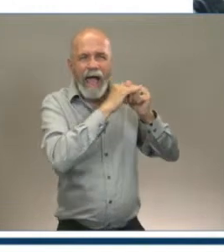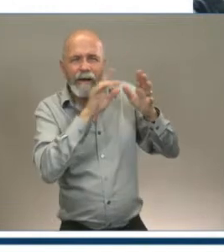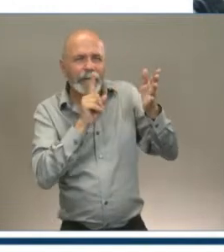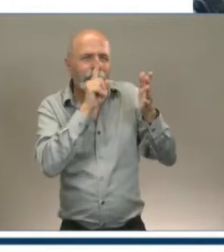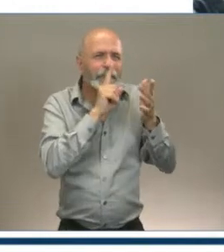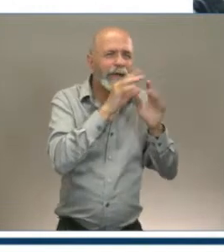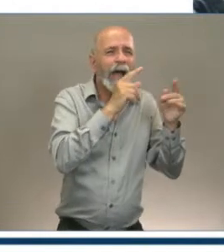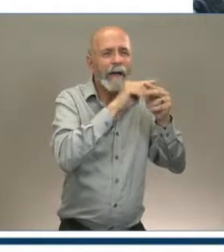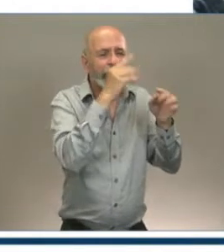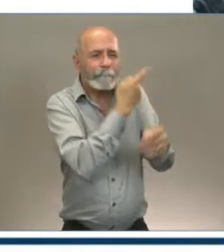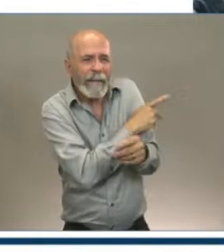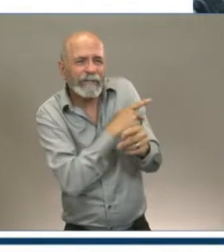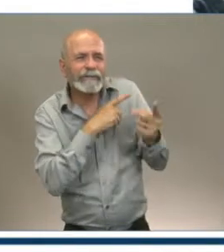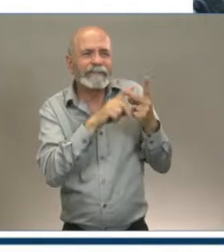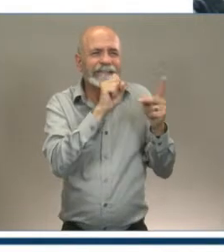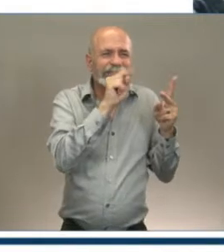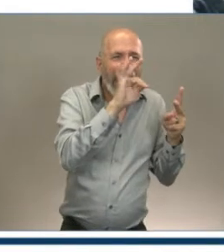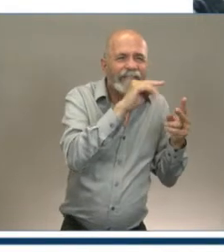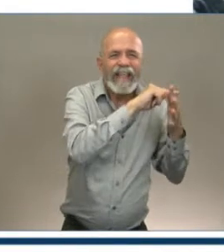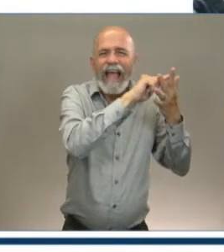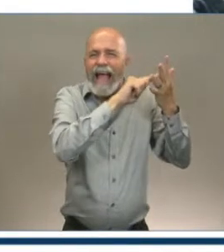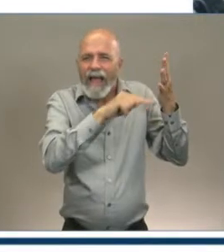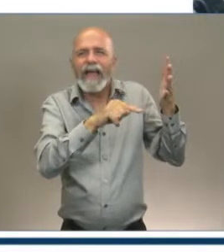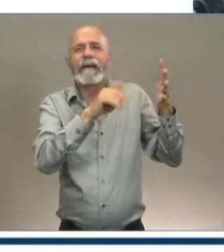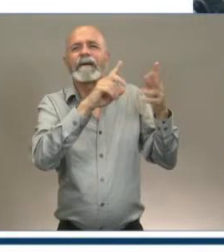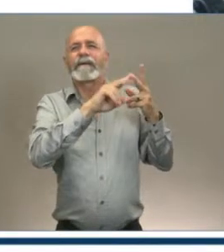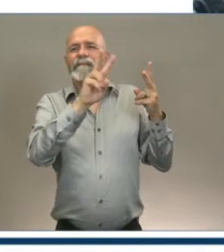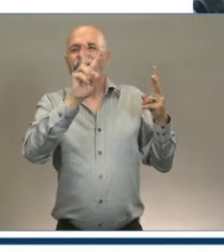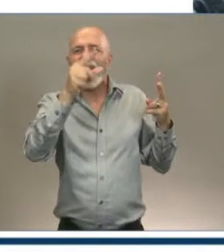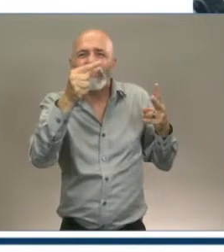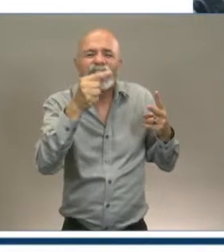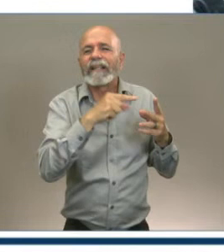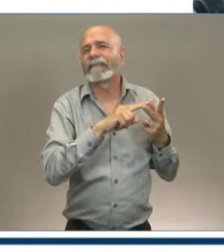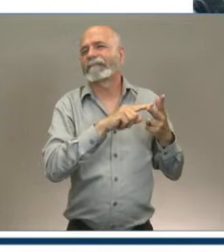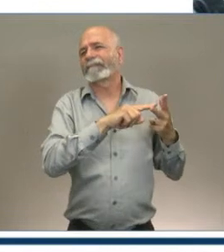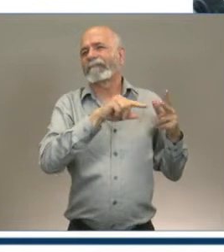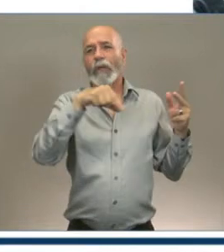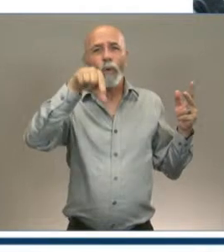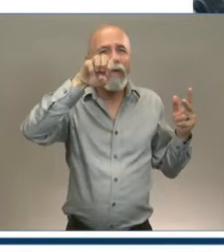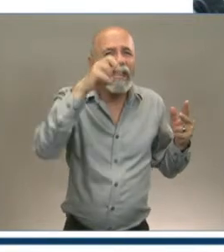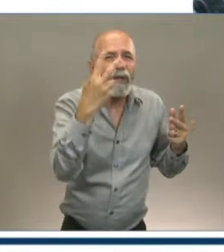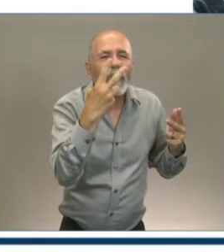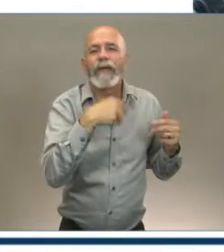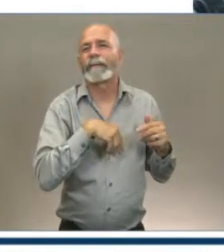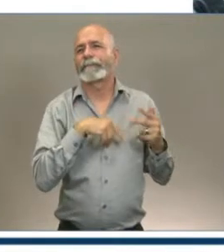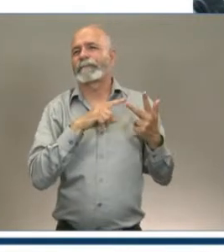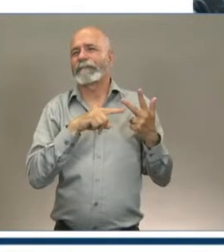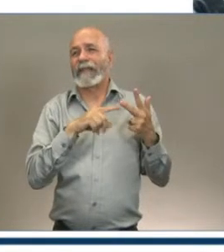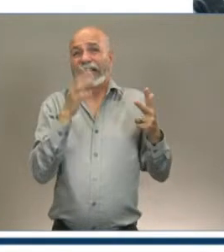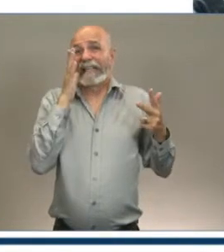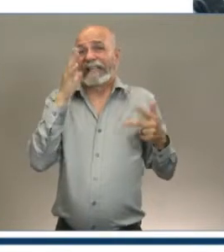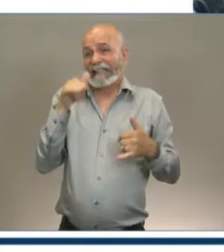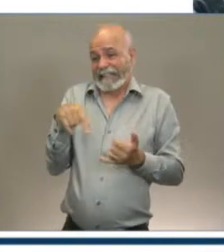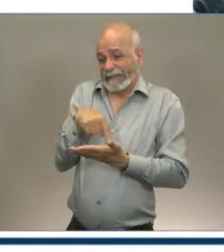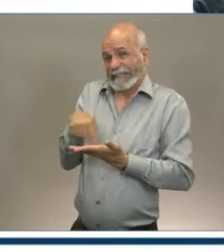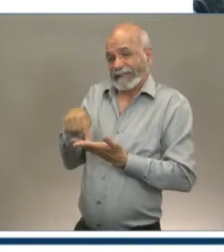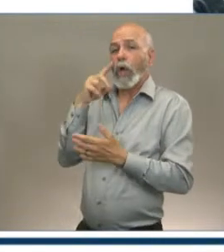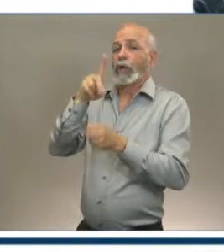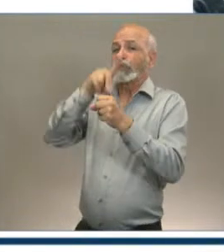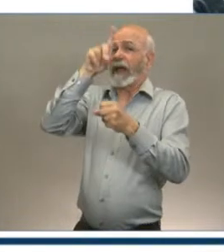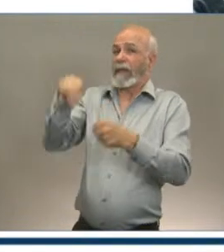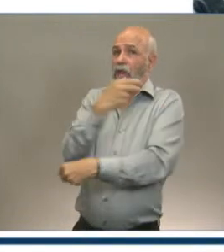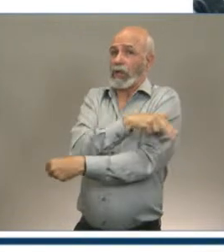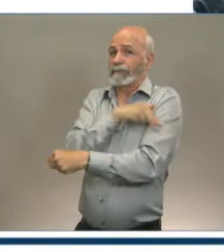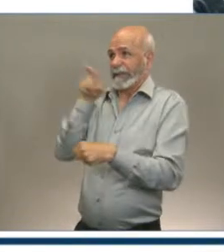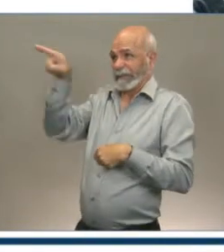the QE2 Health Sciences Center, both the HI, the Victoria General, and we are going to extend that to the Dartmouth General this week. So we will be testing all of our